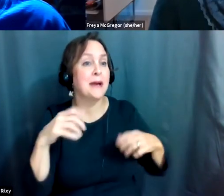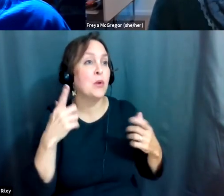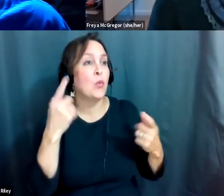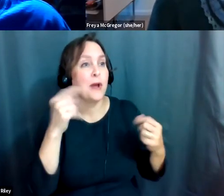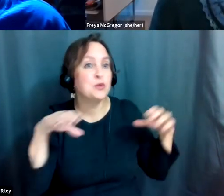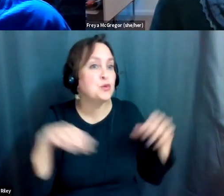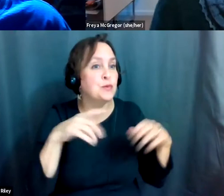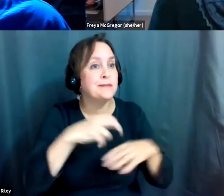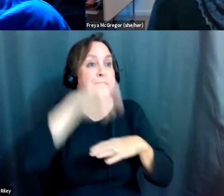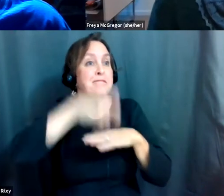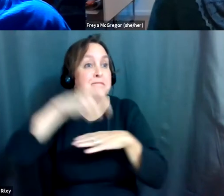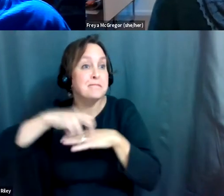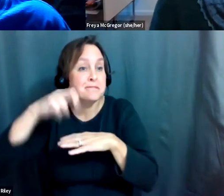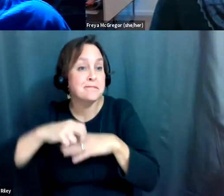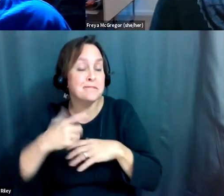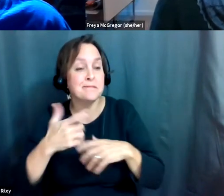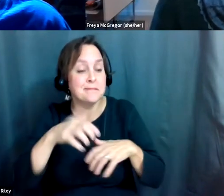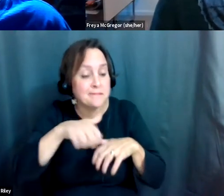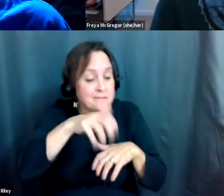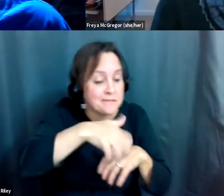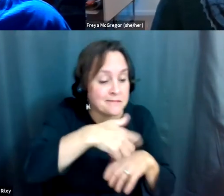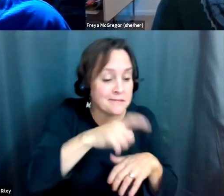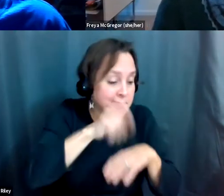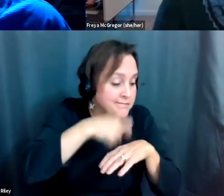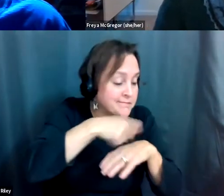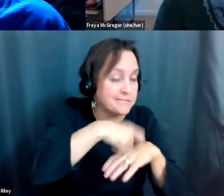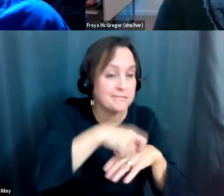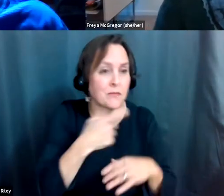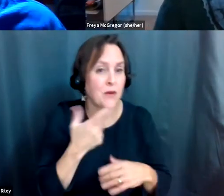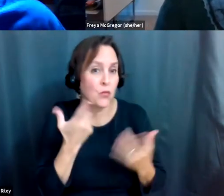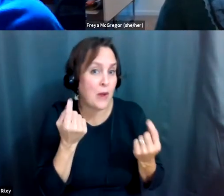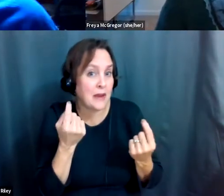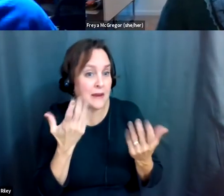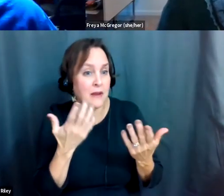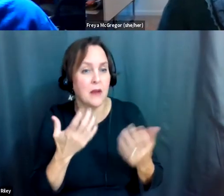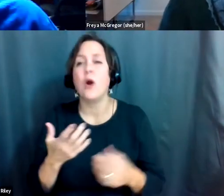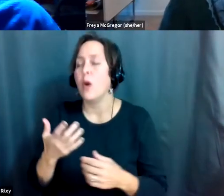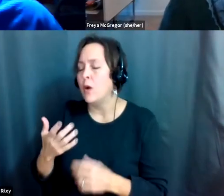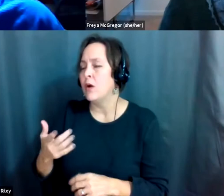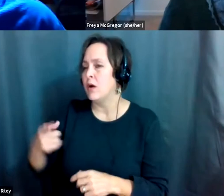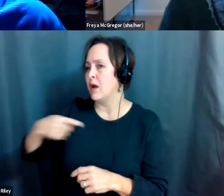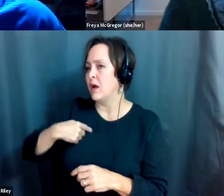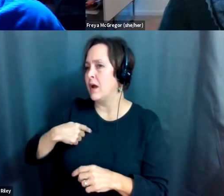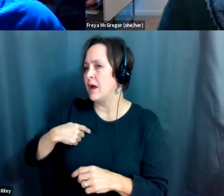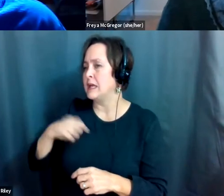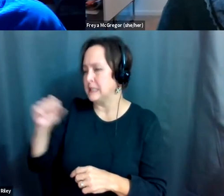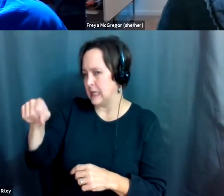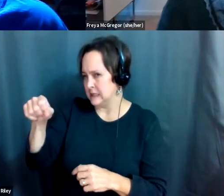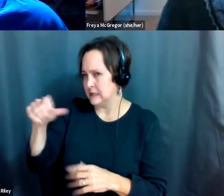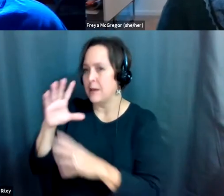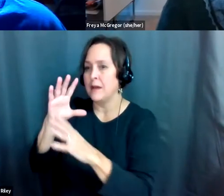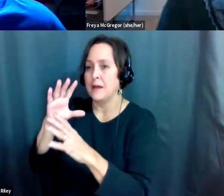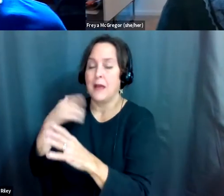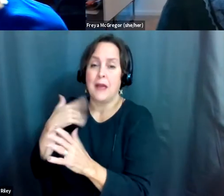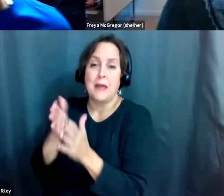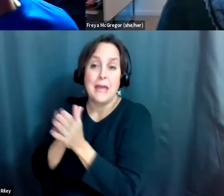moment? If it's hopping on the ground or scratching in leaf litter or anything like soaring? I'm very, I'm very interested in that. Although